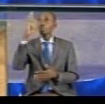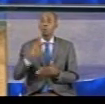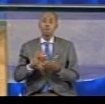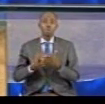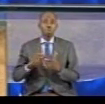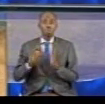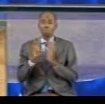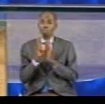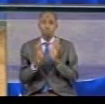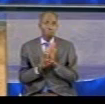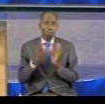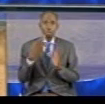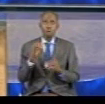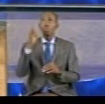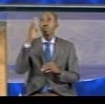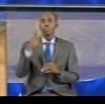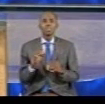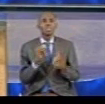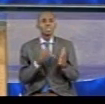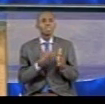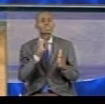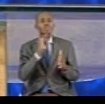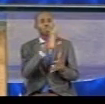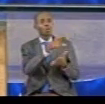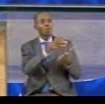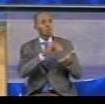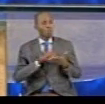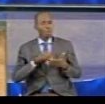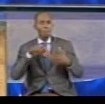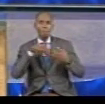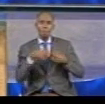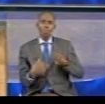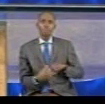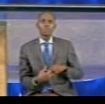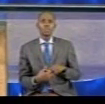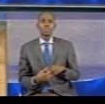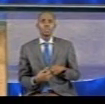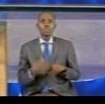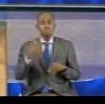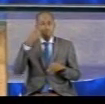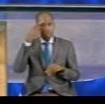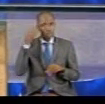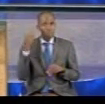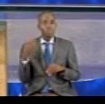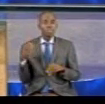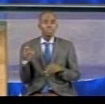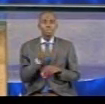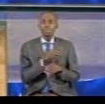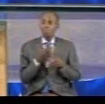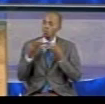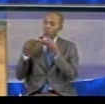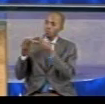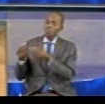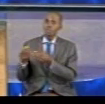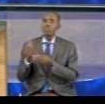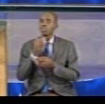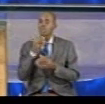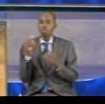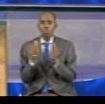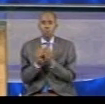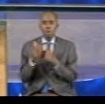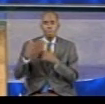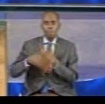making, because they met you not with bread and with water in the way when